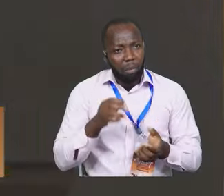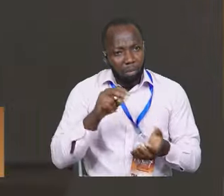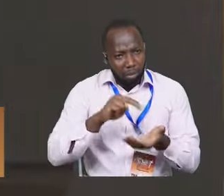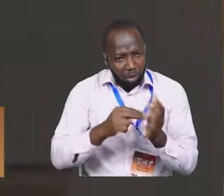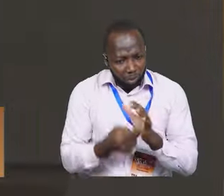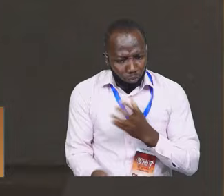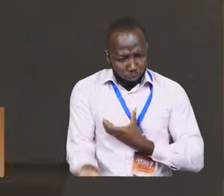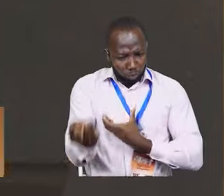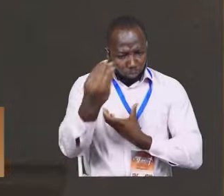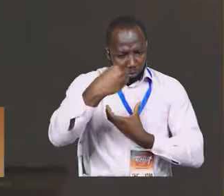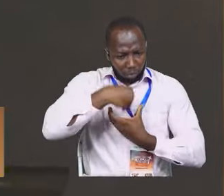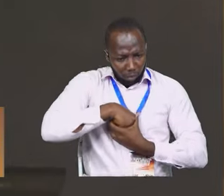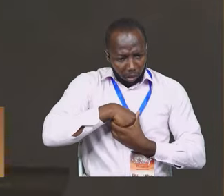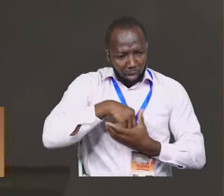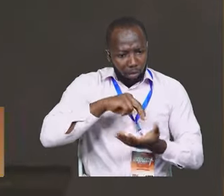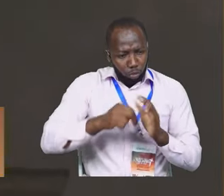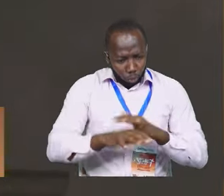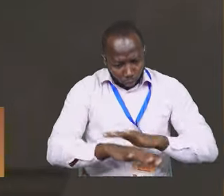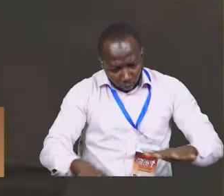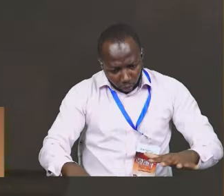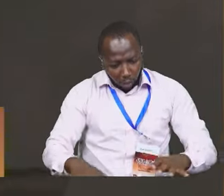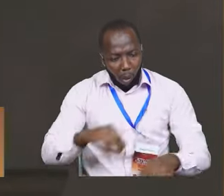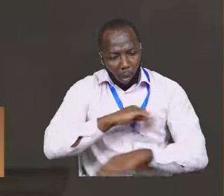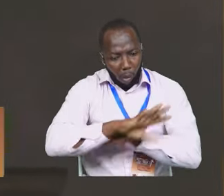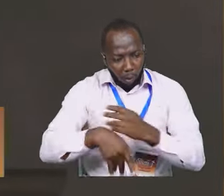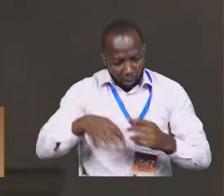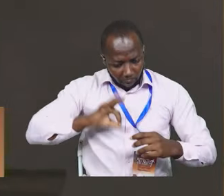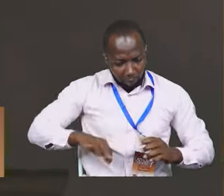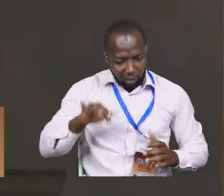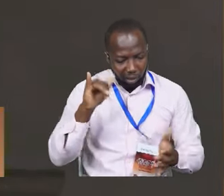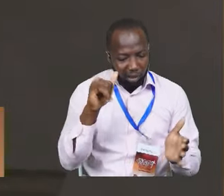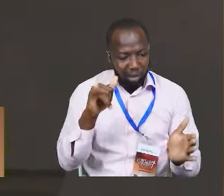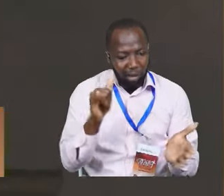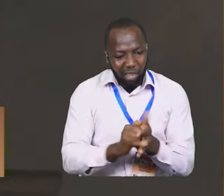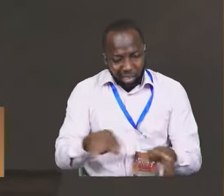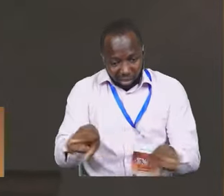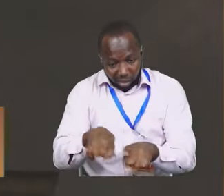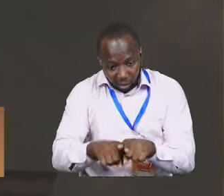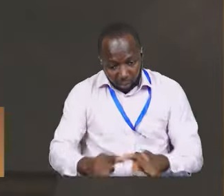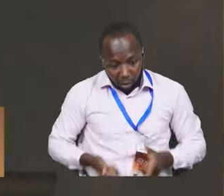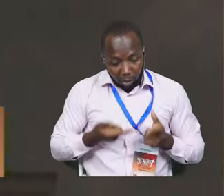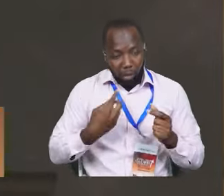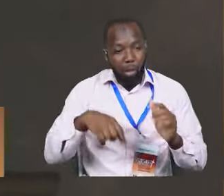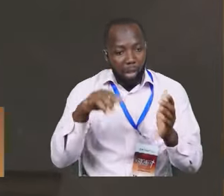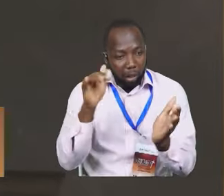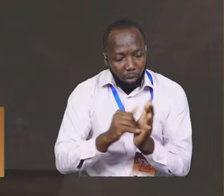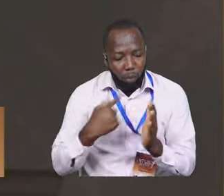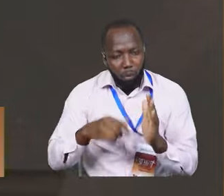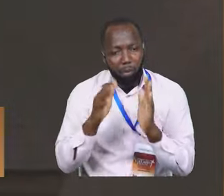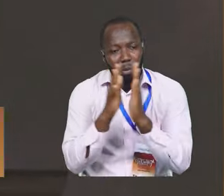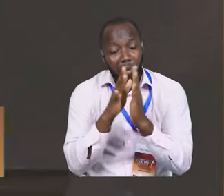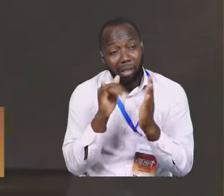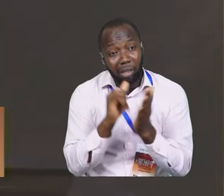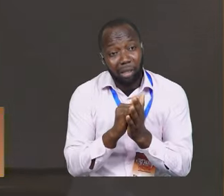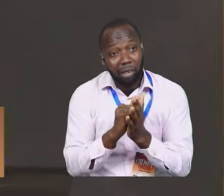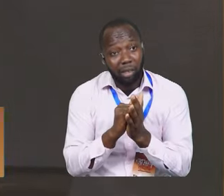is inside of us. It is in our children. And we pray